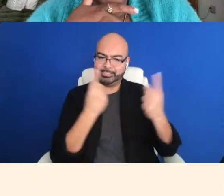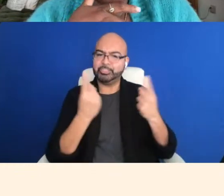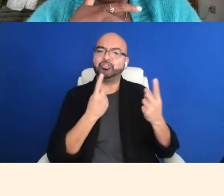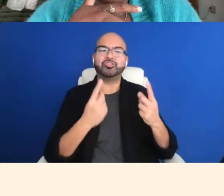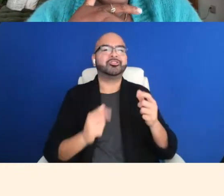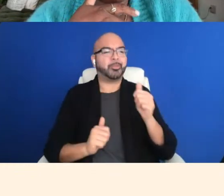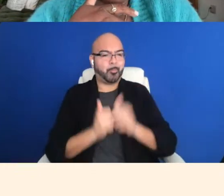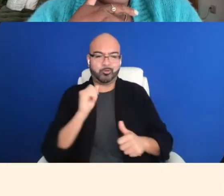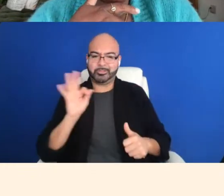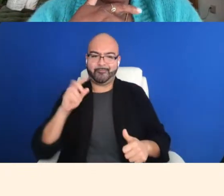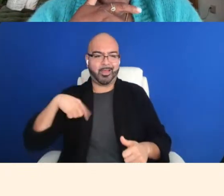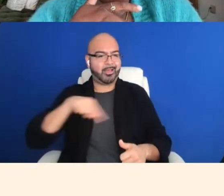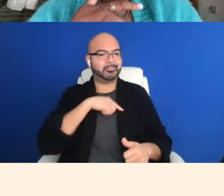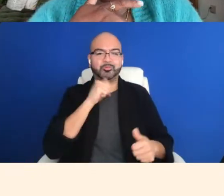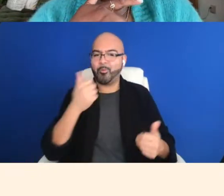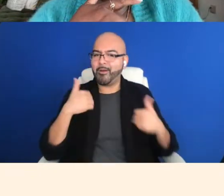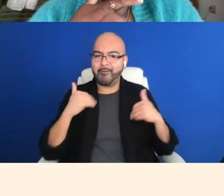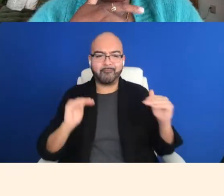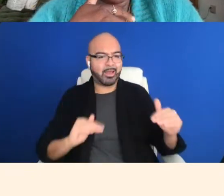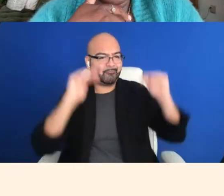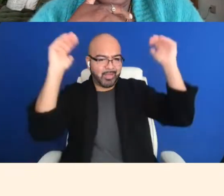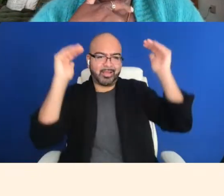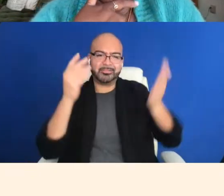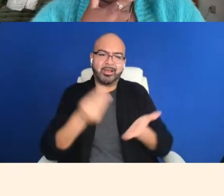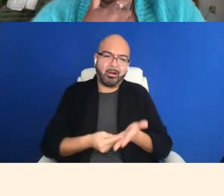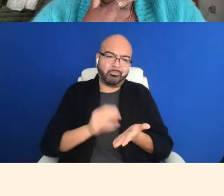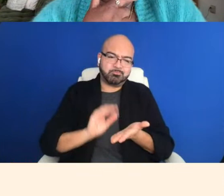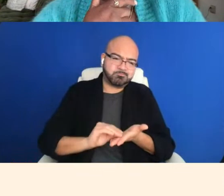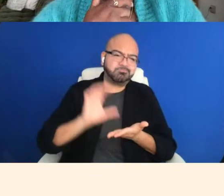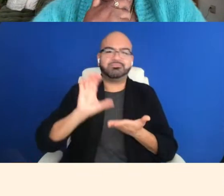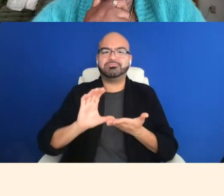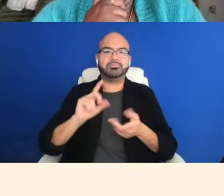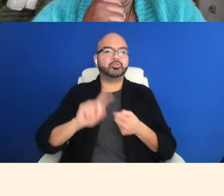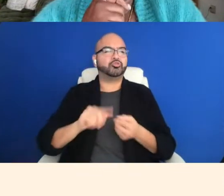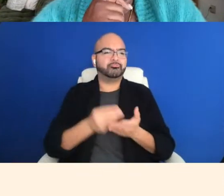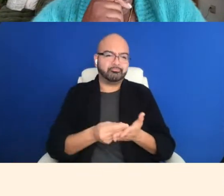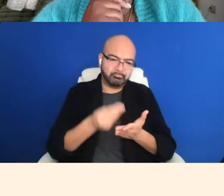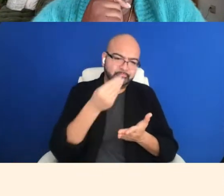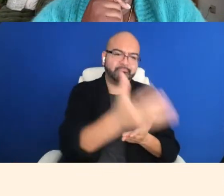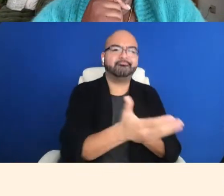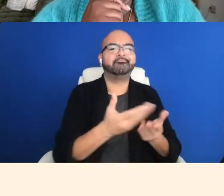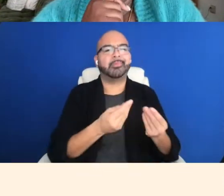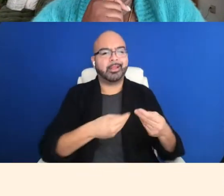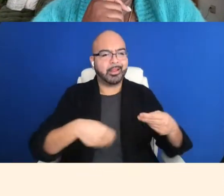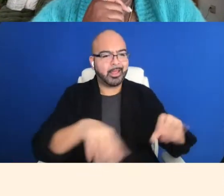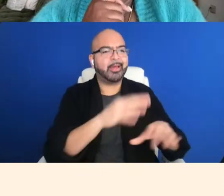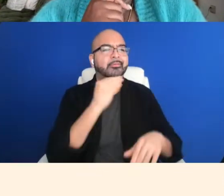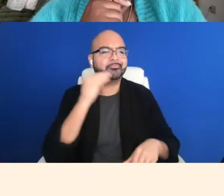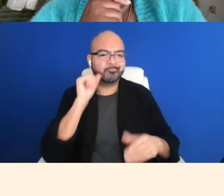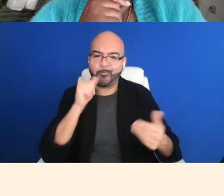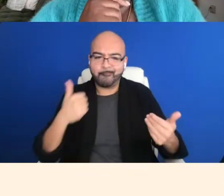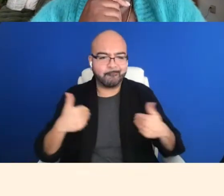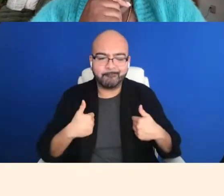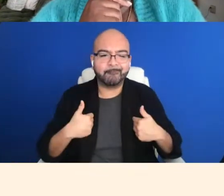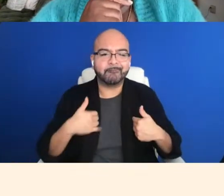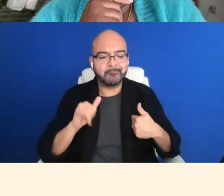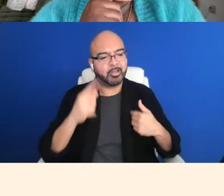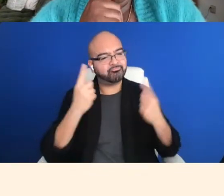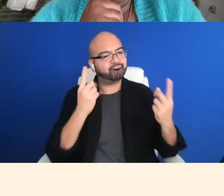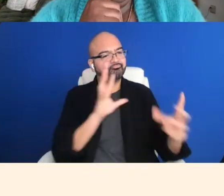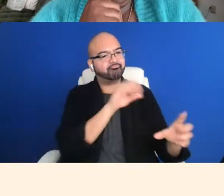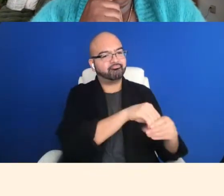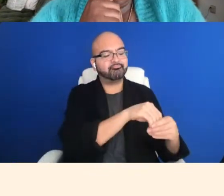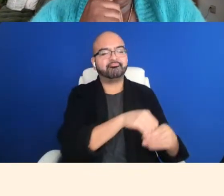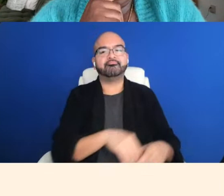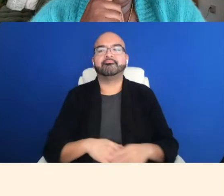don't have advanced capital to put down and acquire land and housing. So though